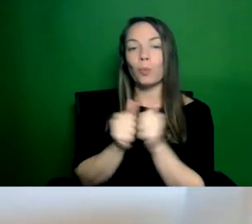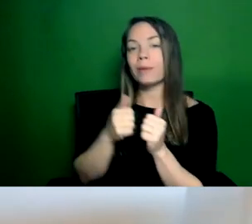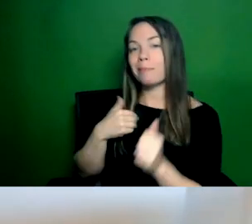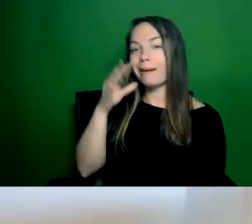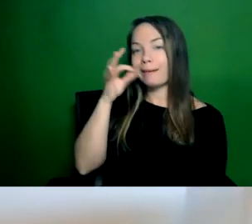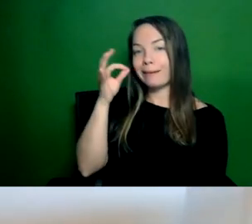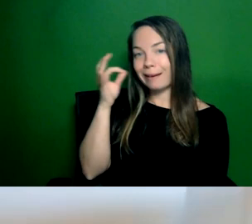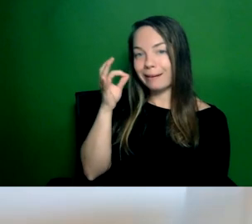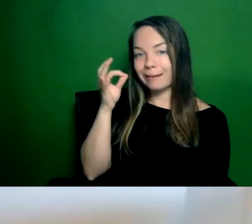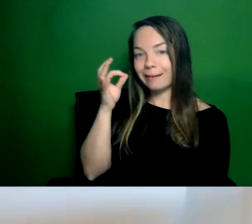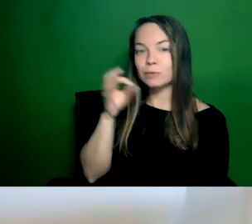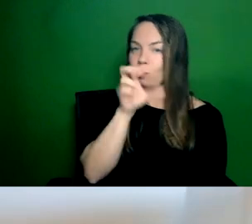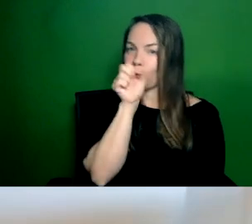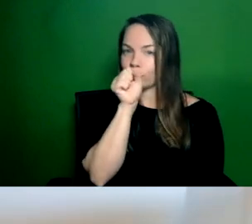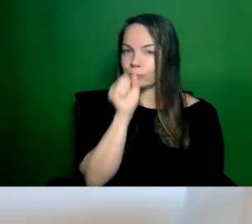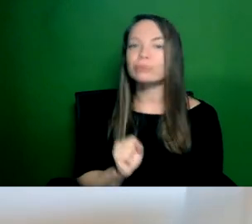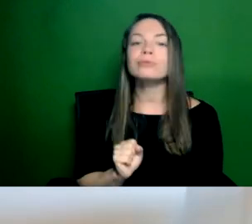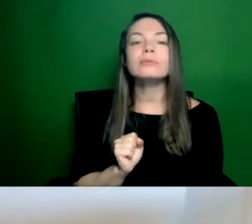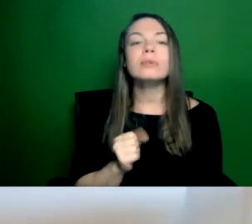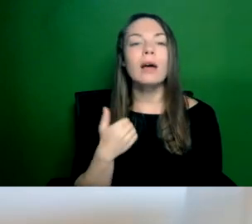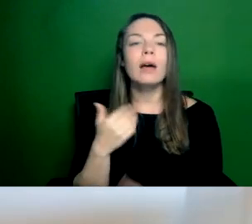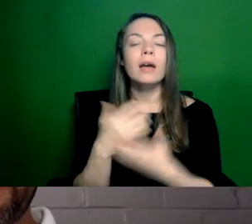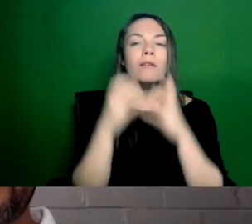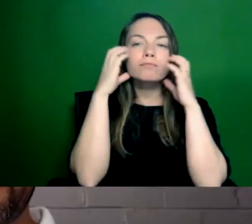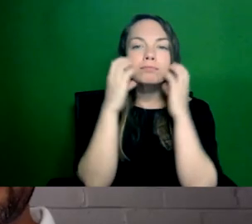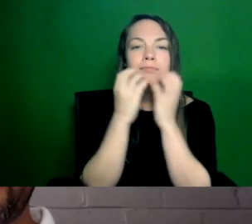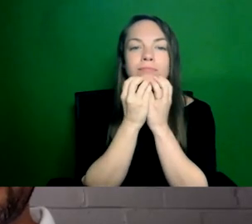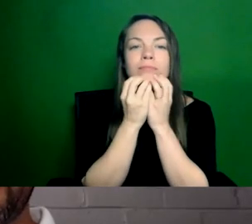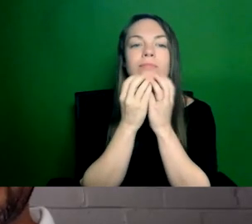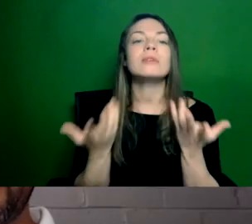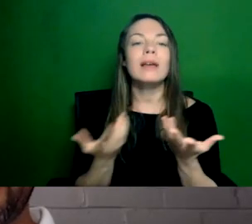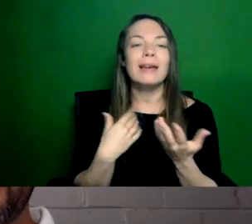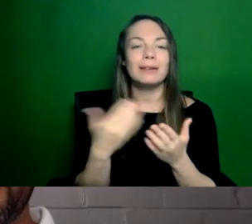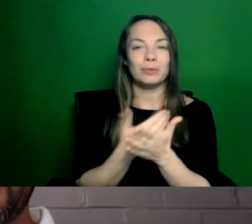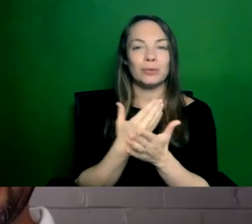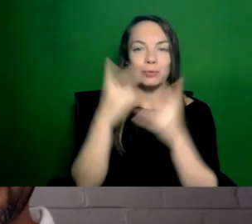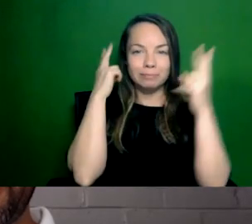I have some facial hair, a fresh fade. So, hello.